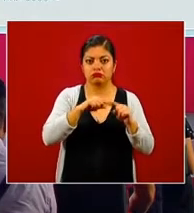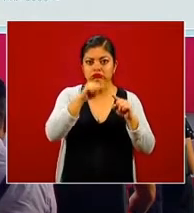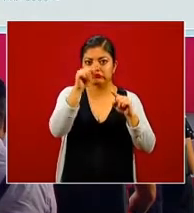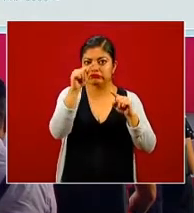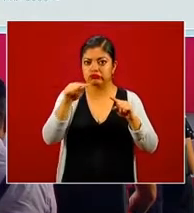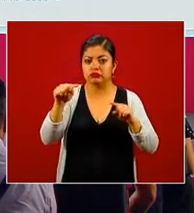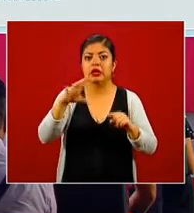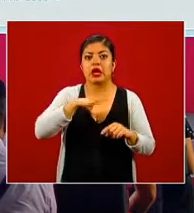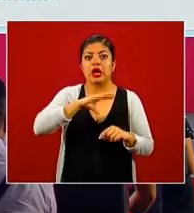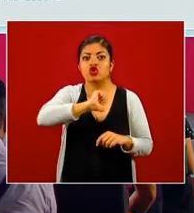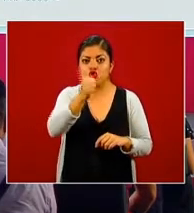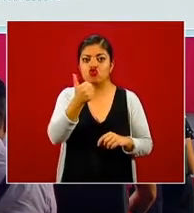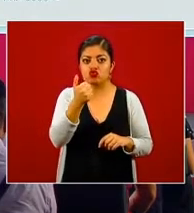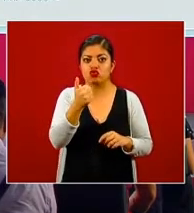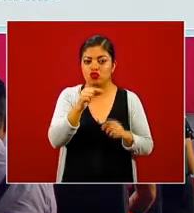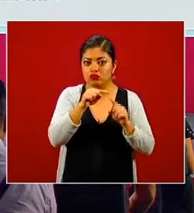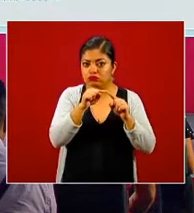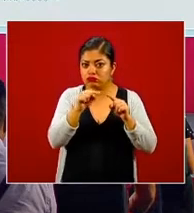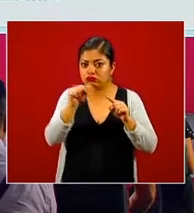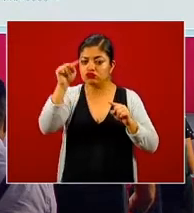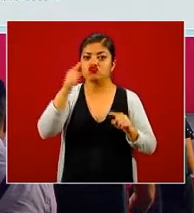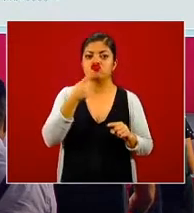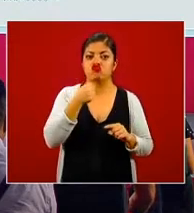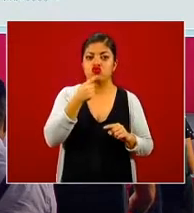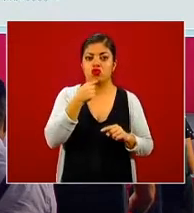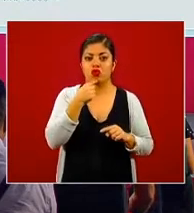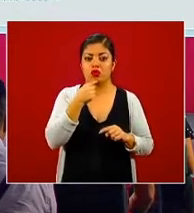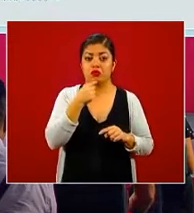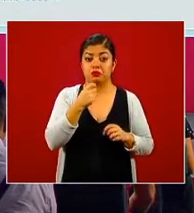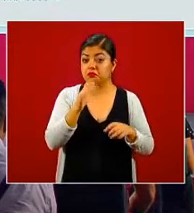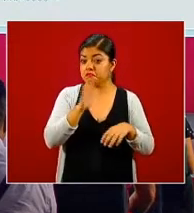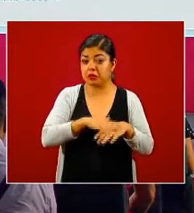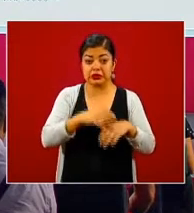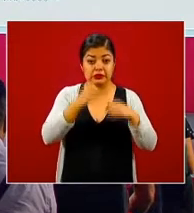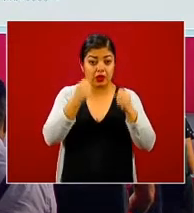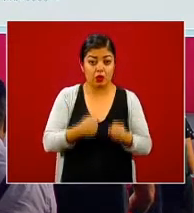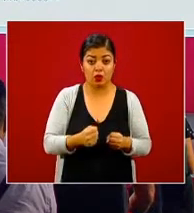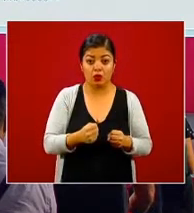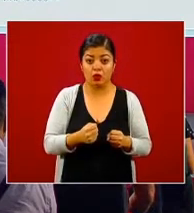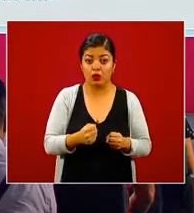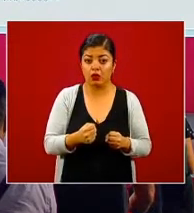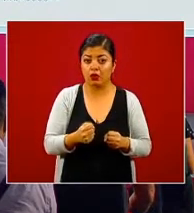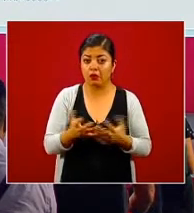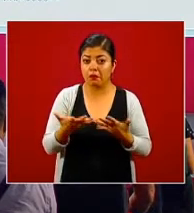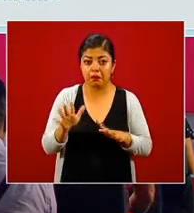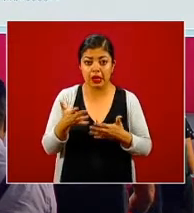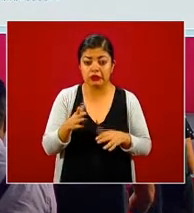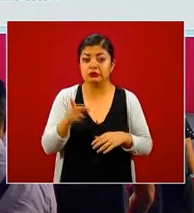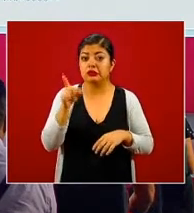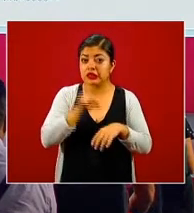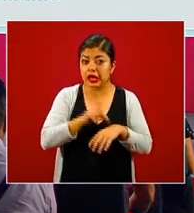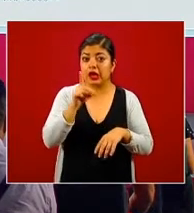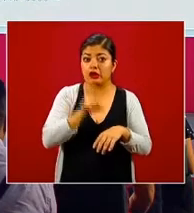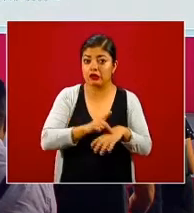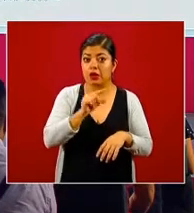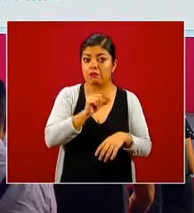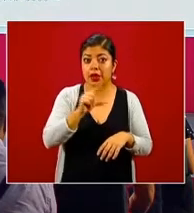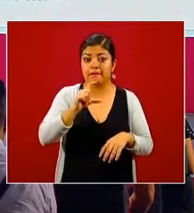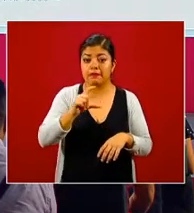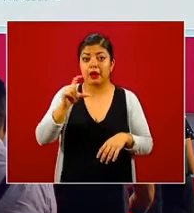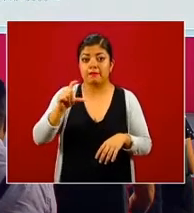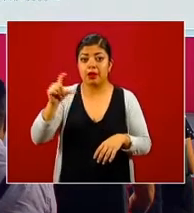see here because the curves are right on top of each other, but there is a red line here as well. We would have had the cases. They would